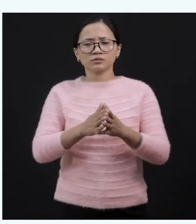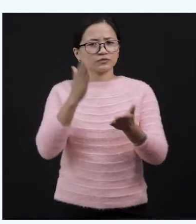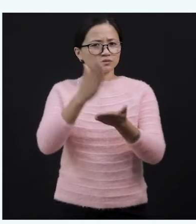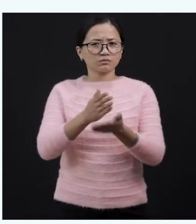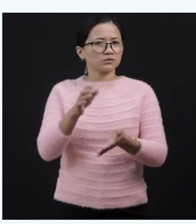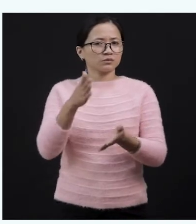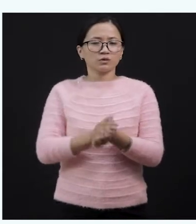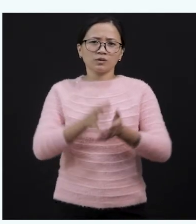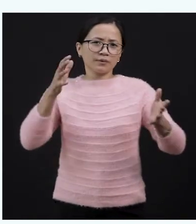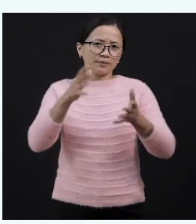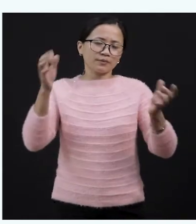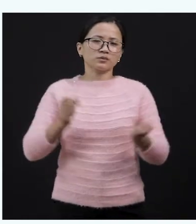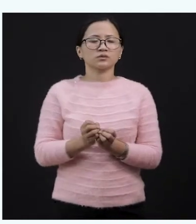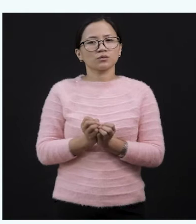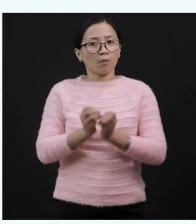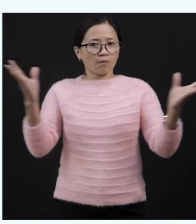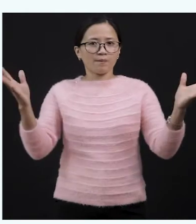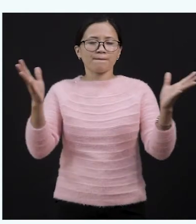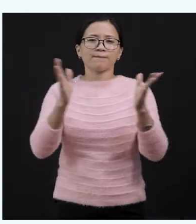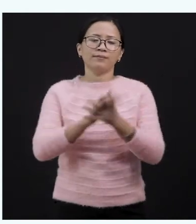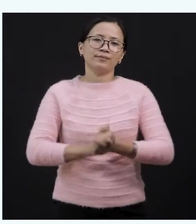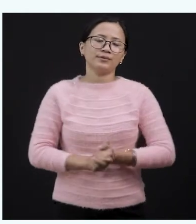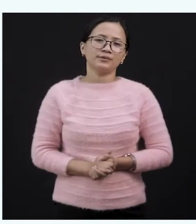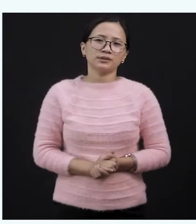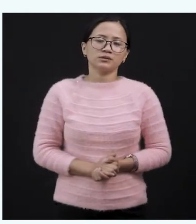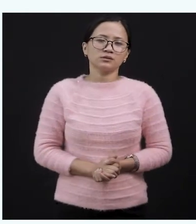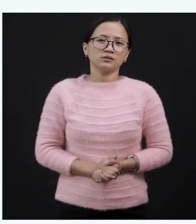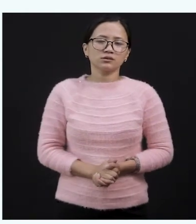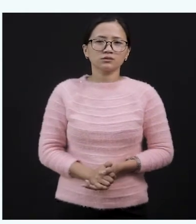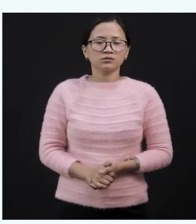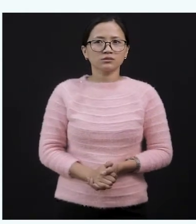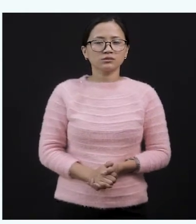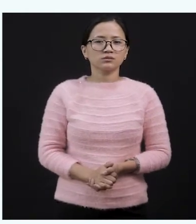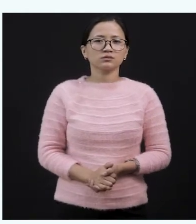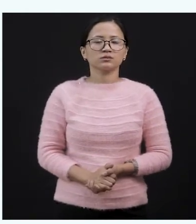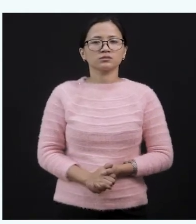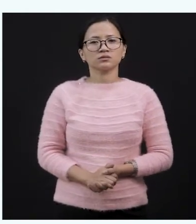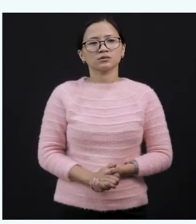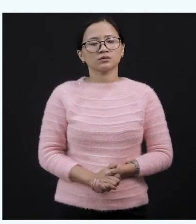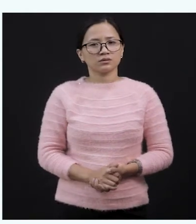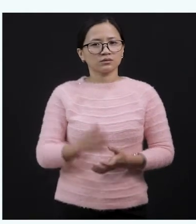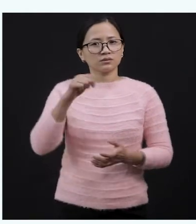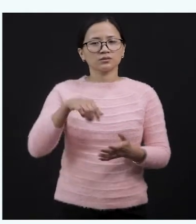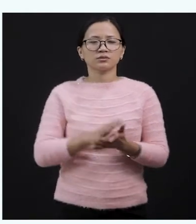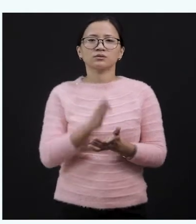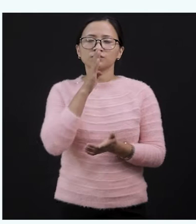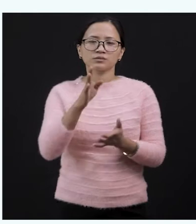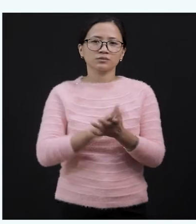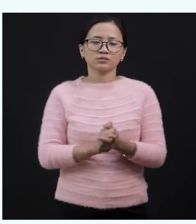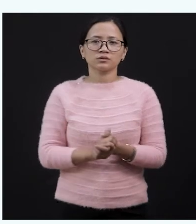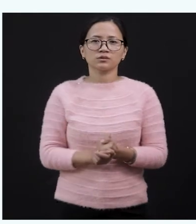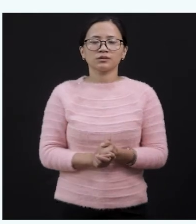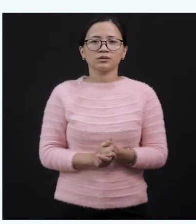burst, right? This balloon will burst. Now, that is